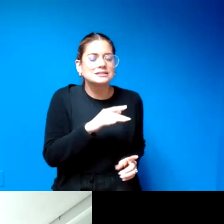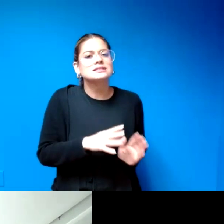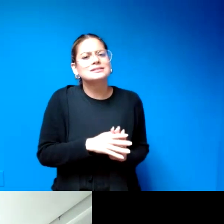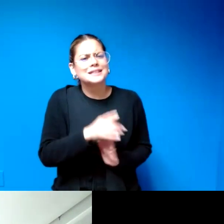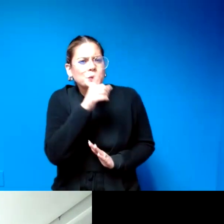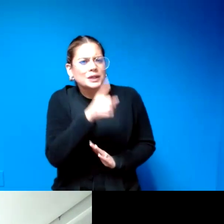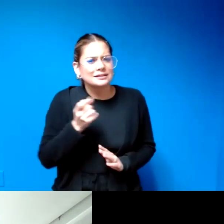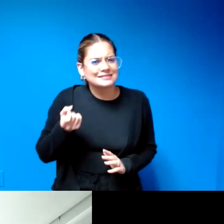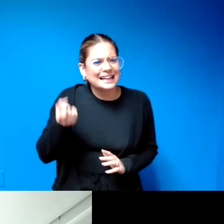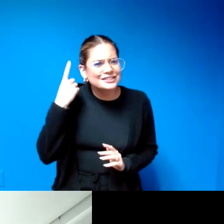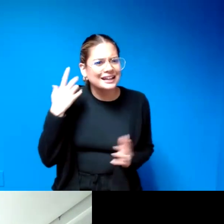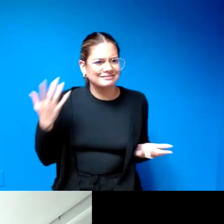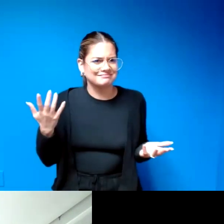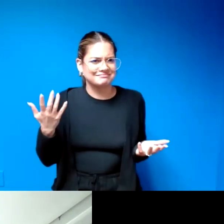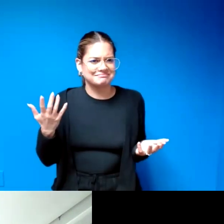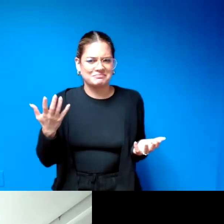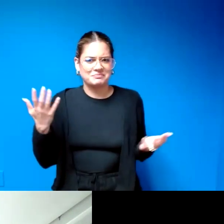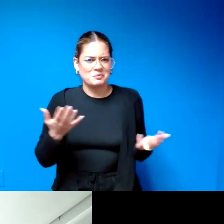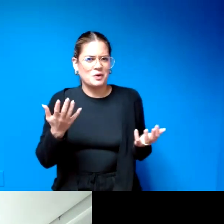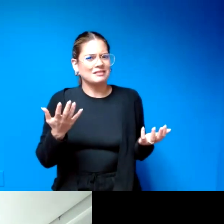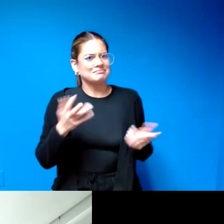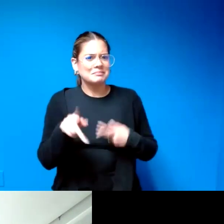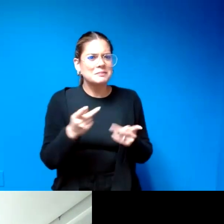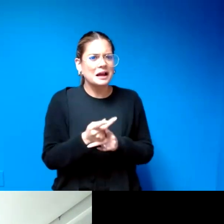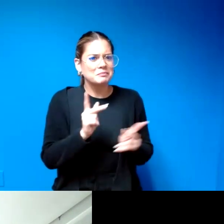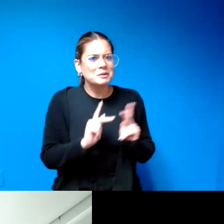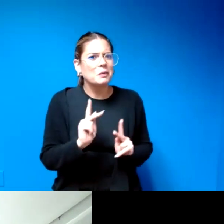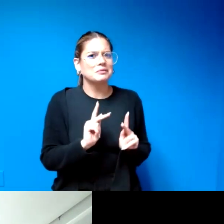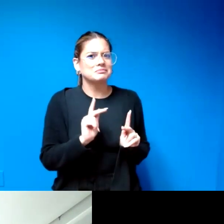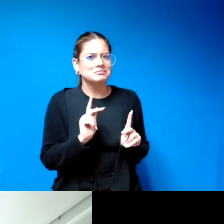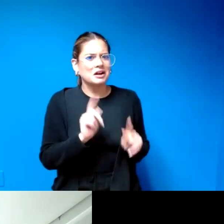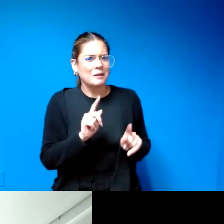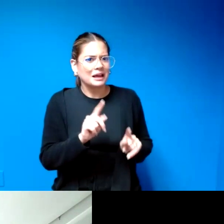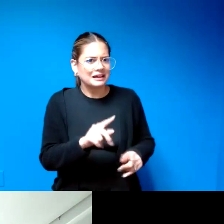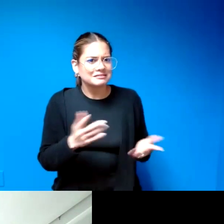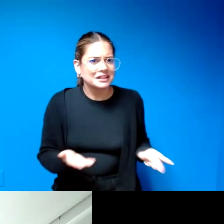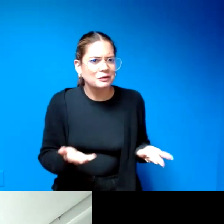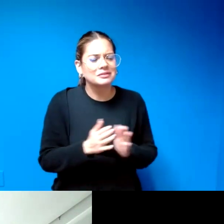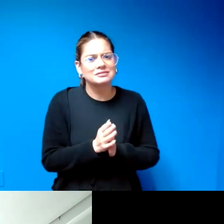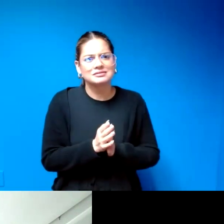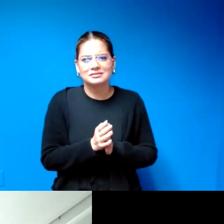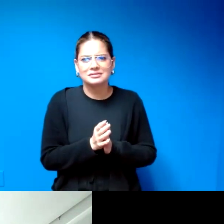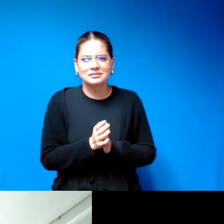to understand what are the demographic what's the demographic information?